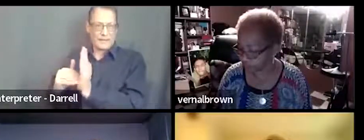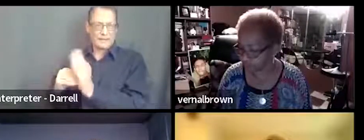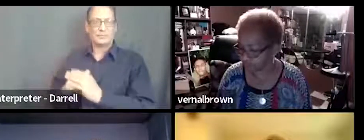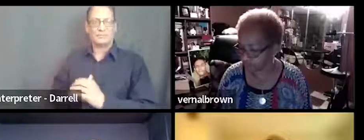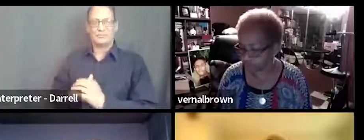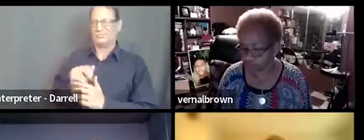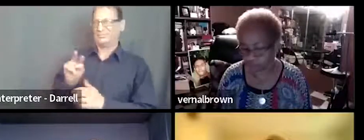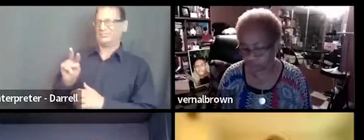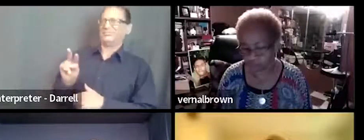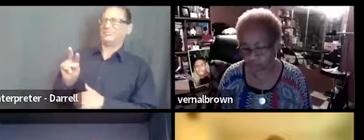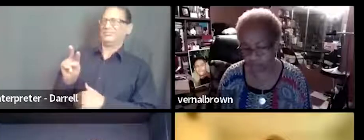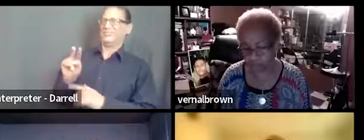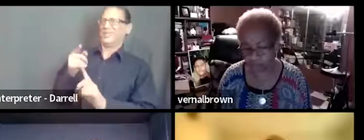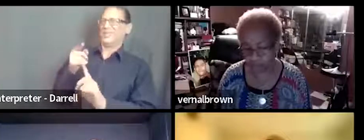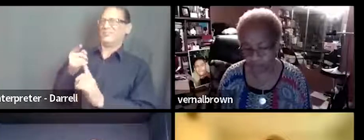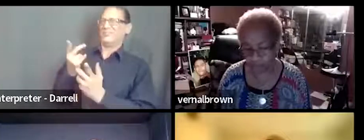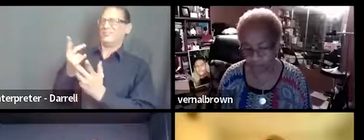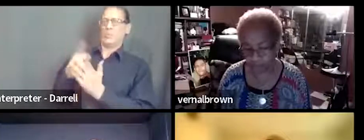at pointless advertising.